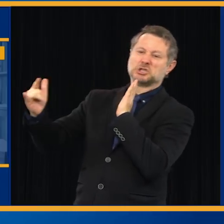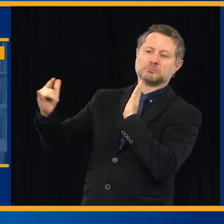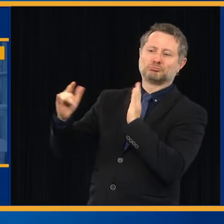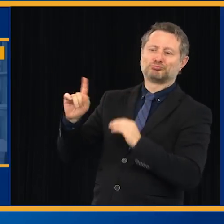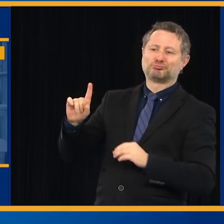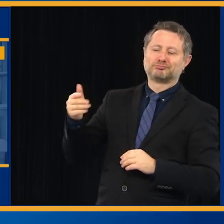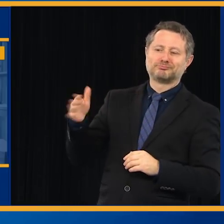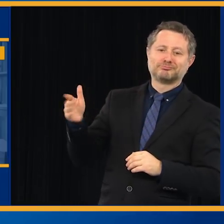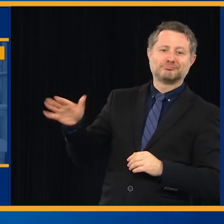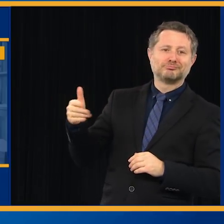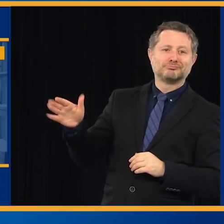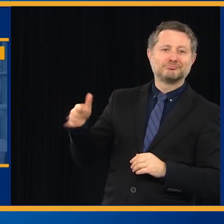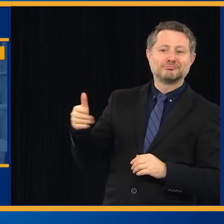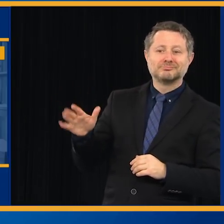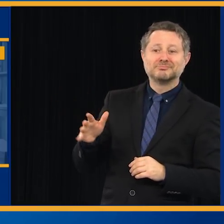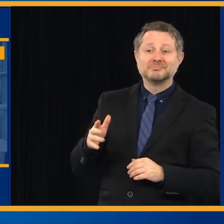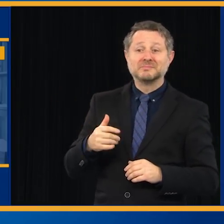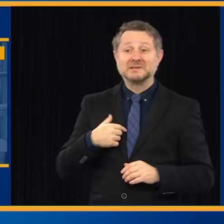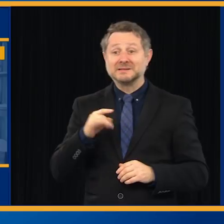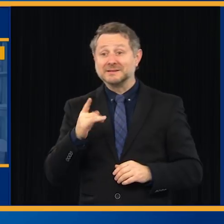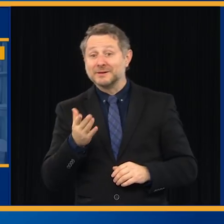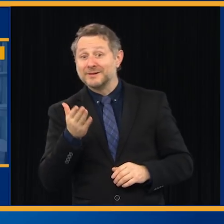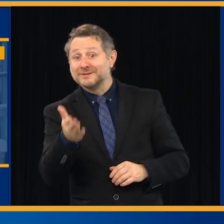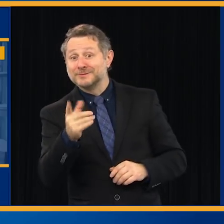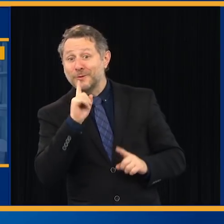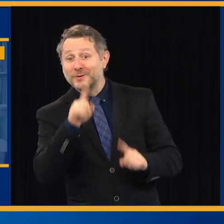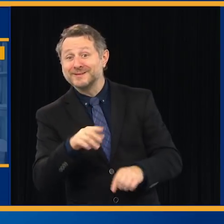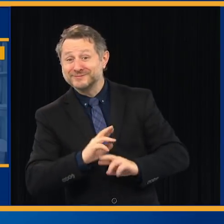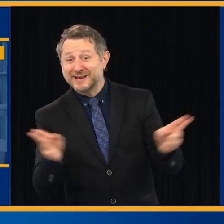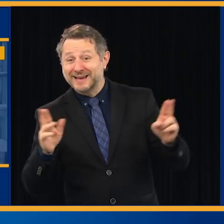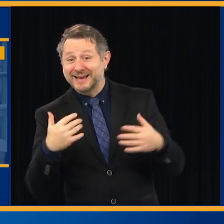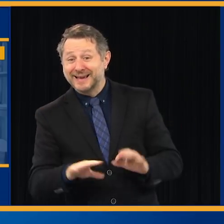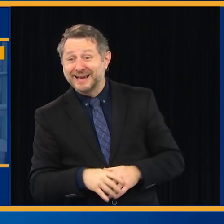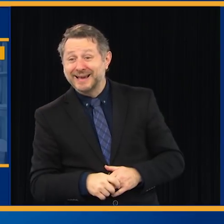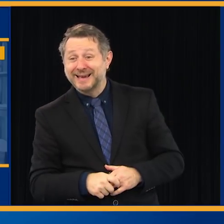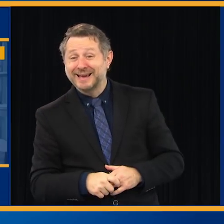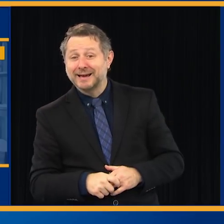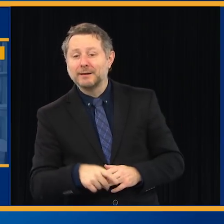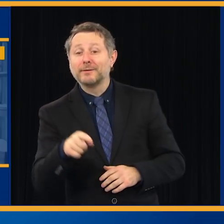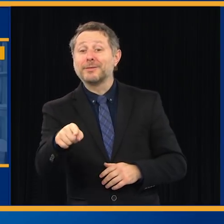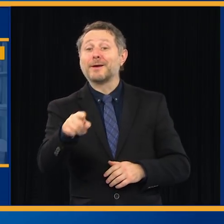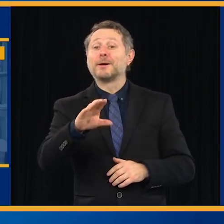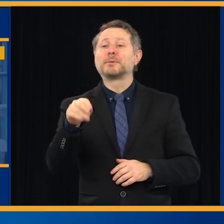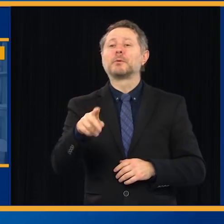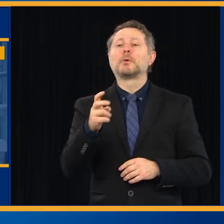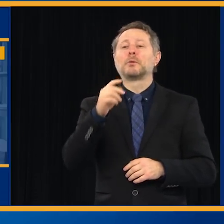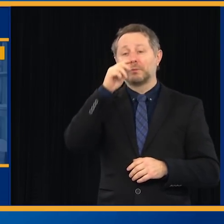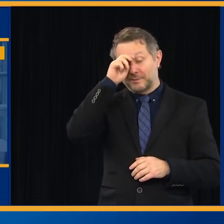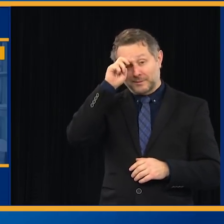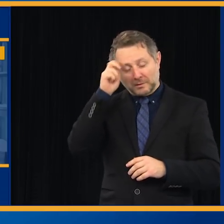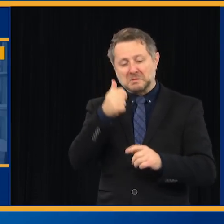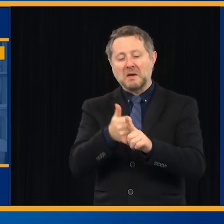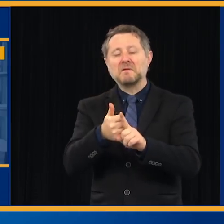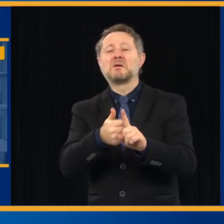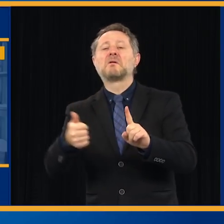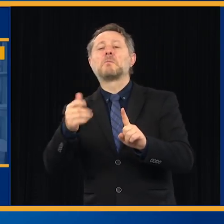you how many orders we placed with vendors who were acting basically as brokers, who just